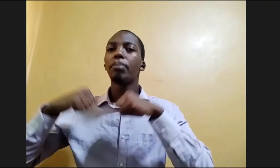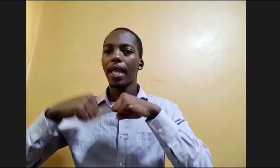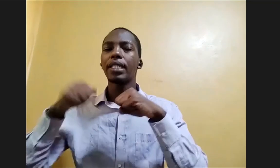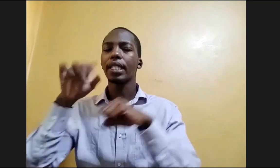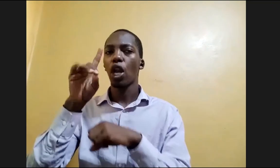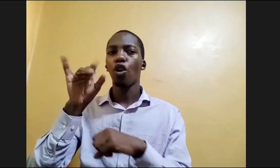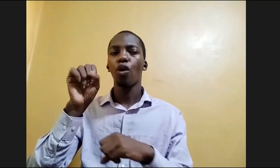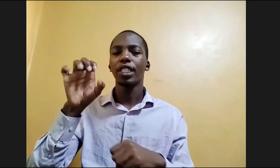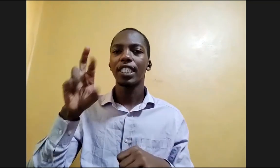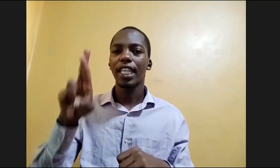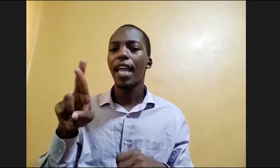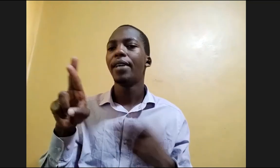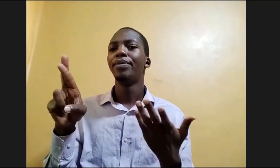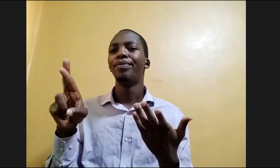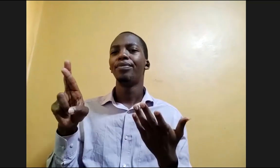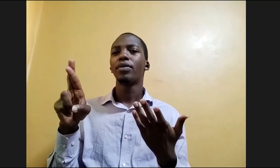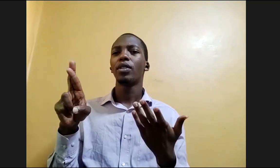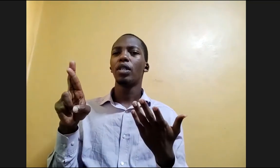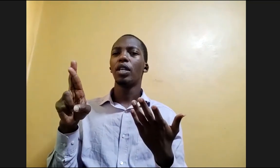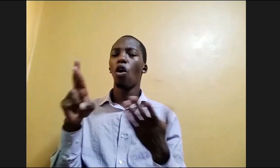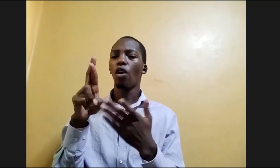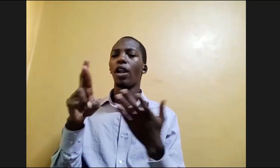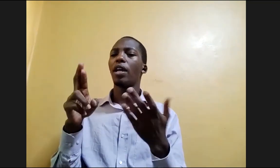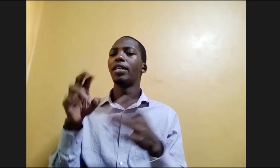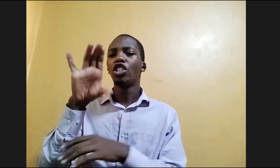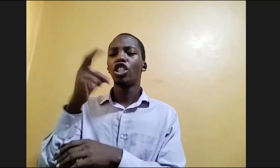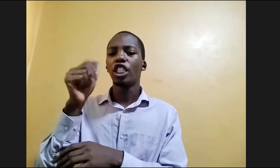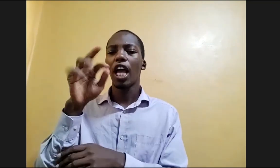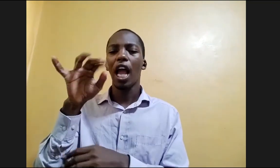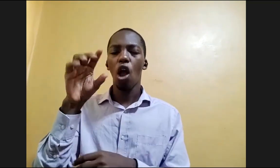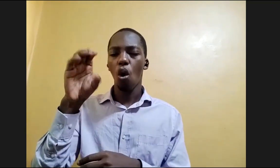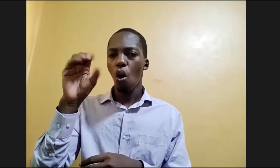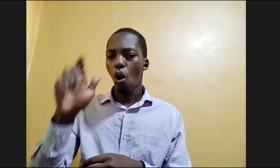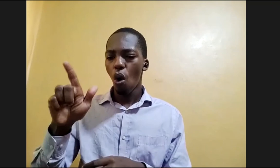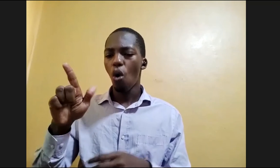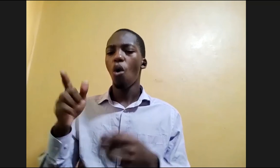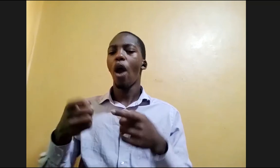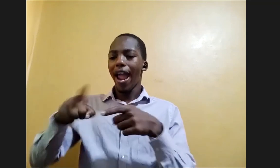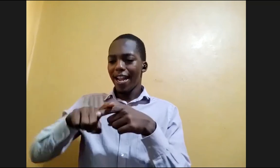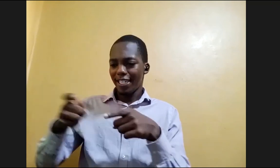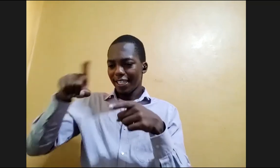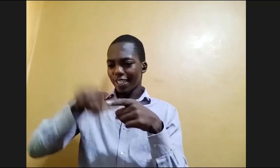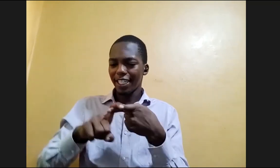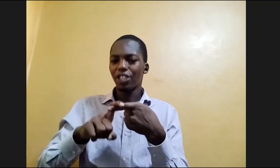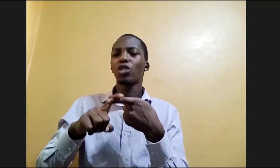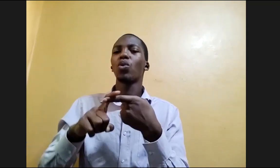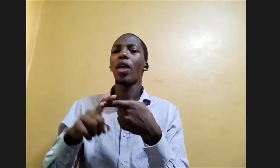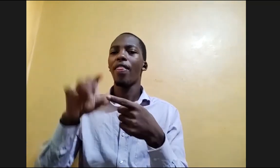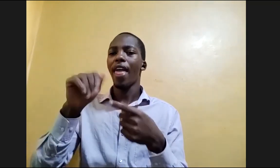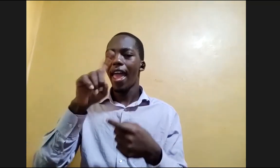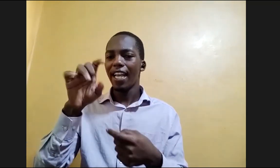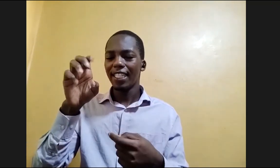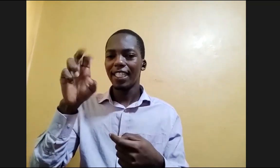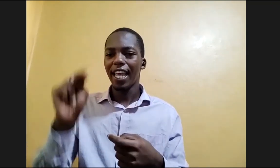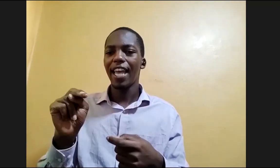carbon coal which is enriched with ethylene, and to see if it's acceptable, because the principles are there, and this outdoor